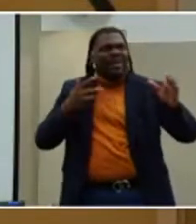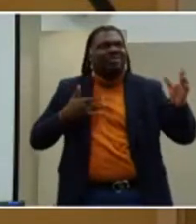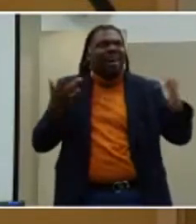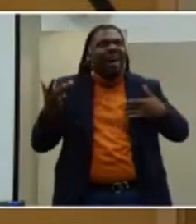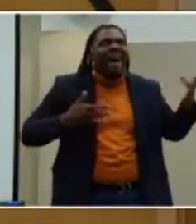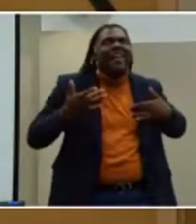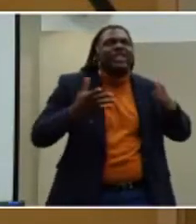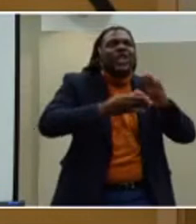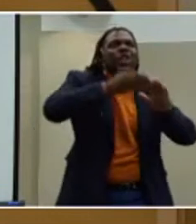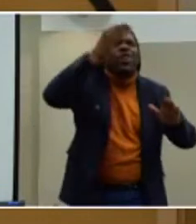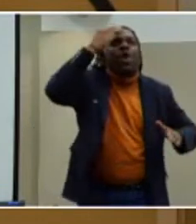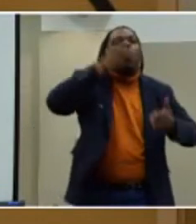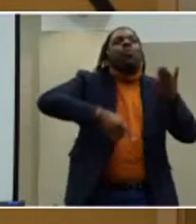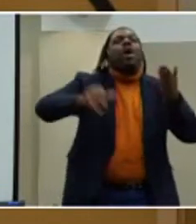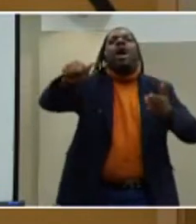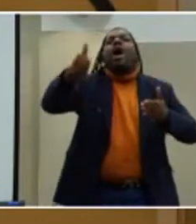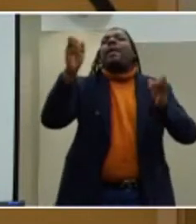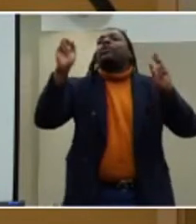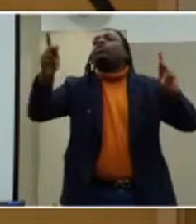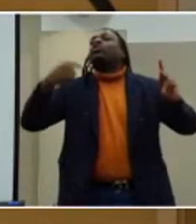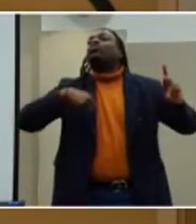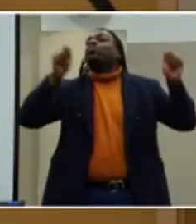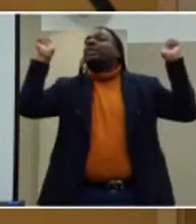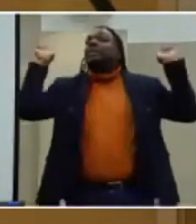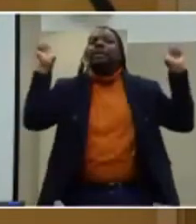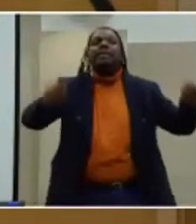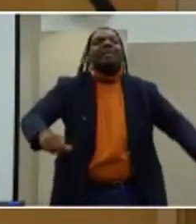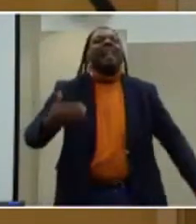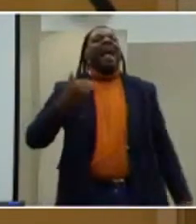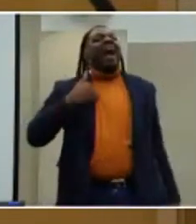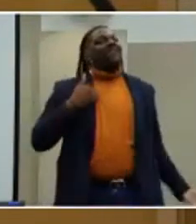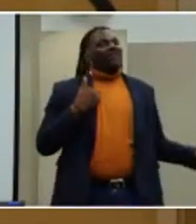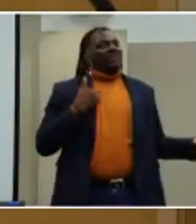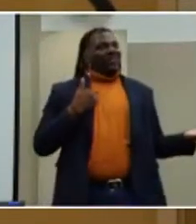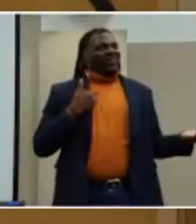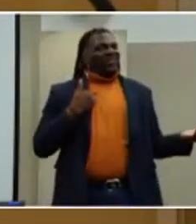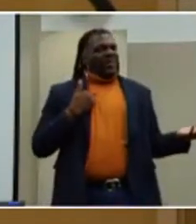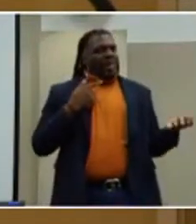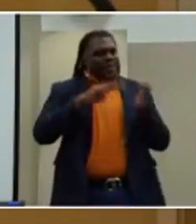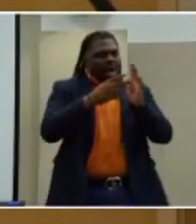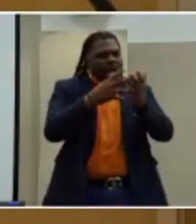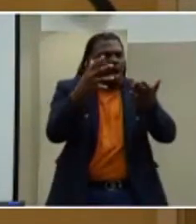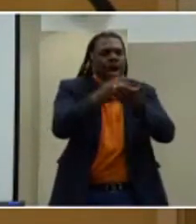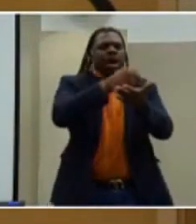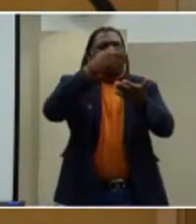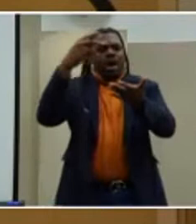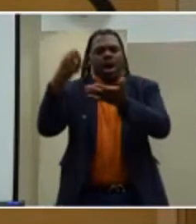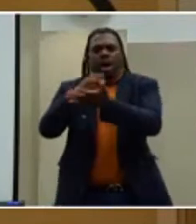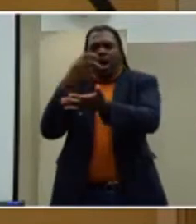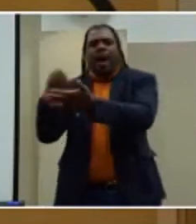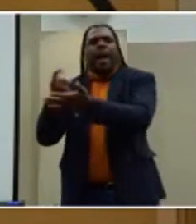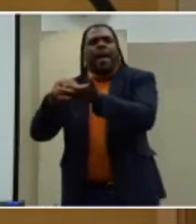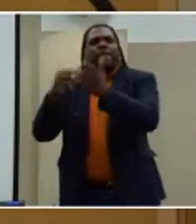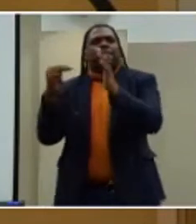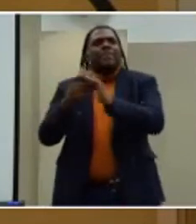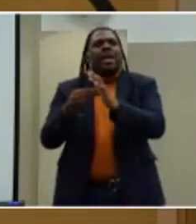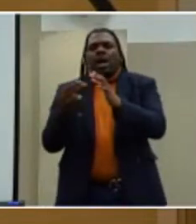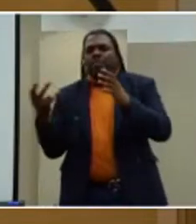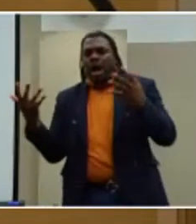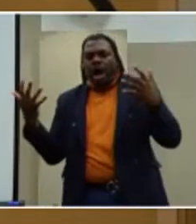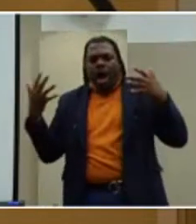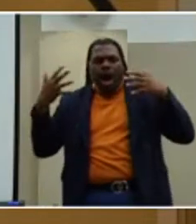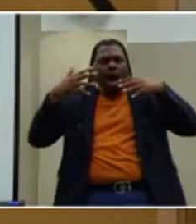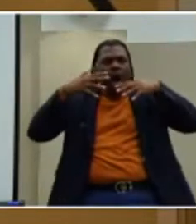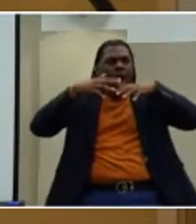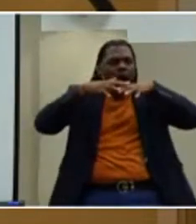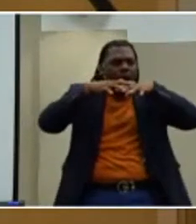learn what other opportunities we can take across our administration to incorporate the needs of our historically